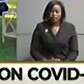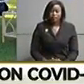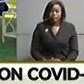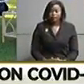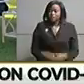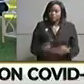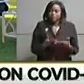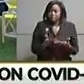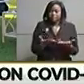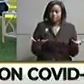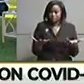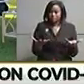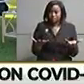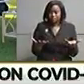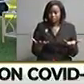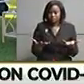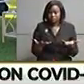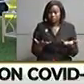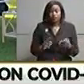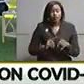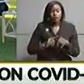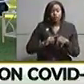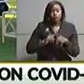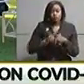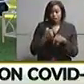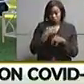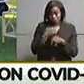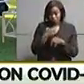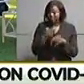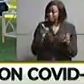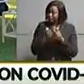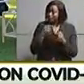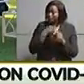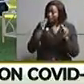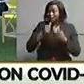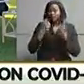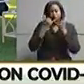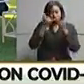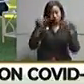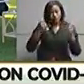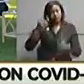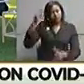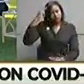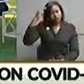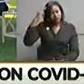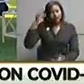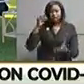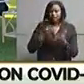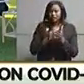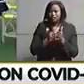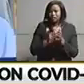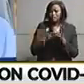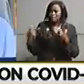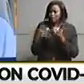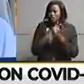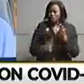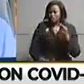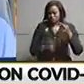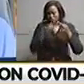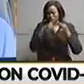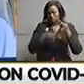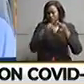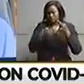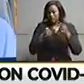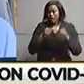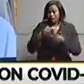Otherwise, when I need to remind you again of the 3 points about the virus